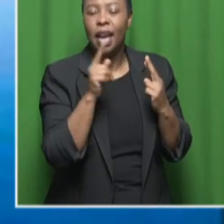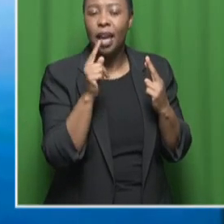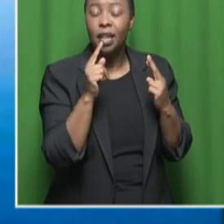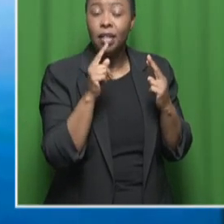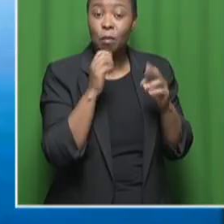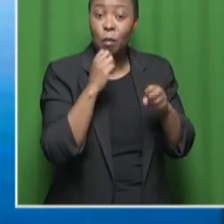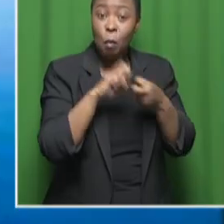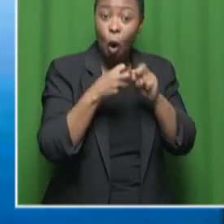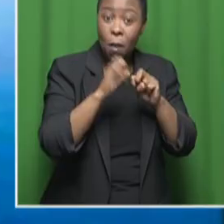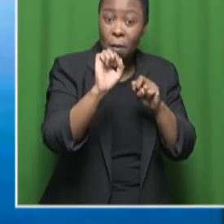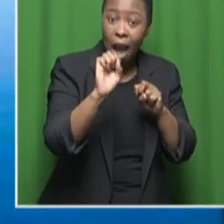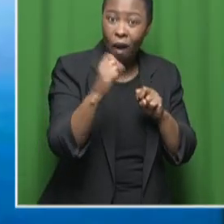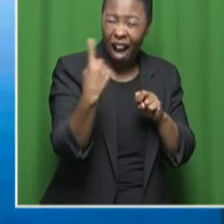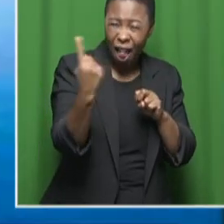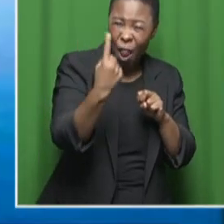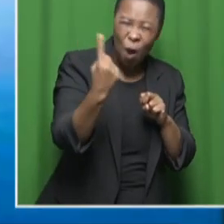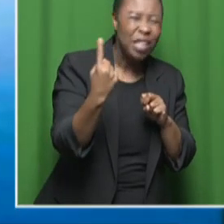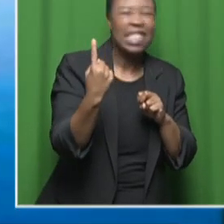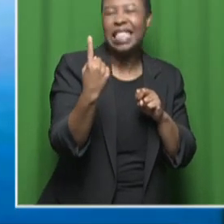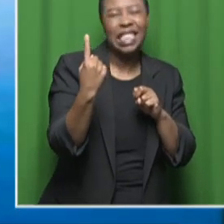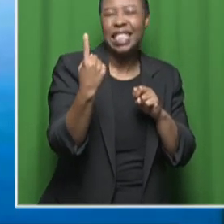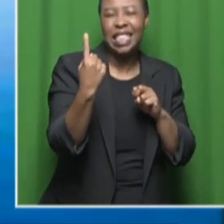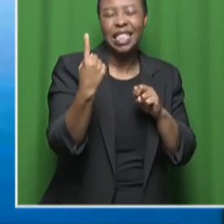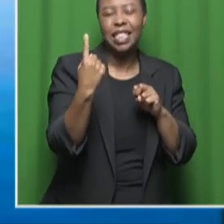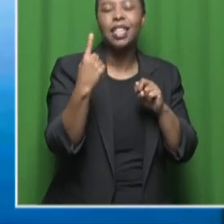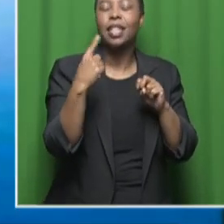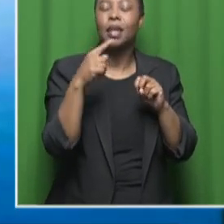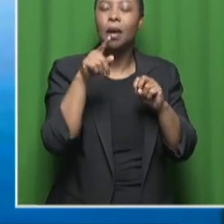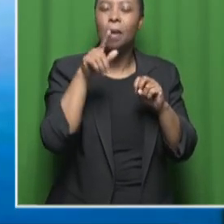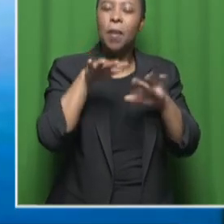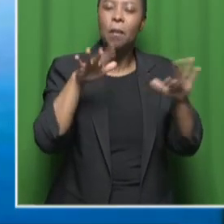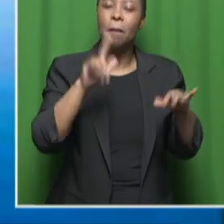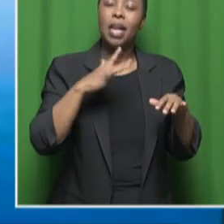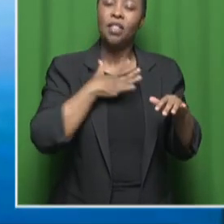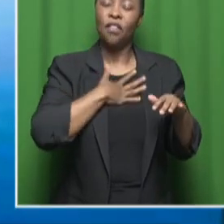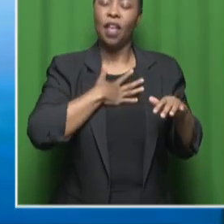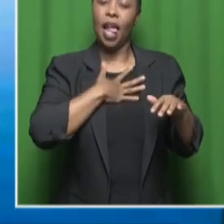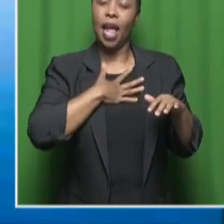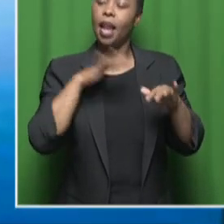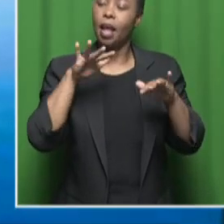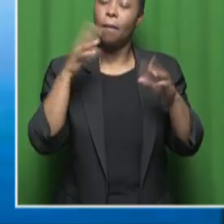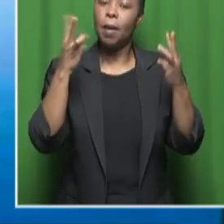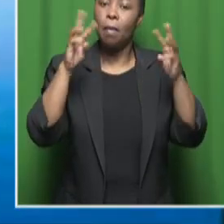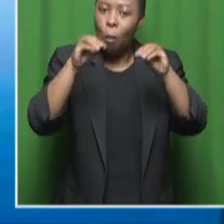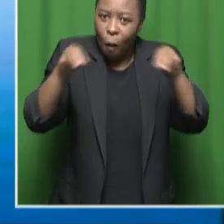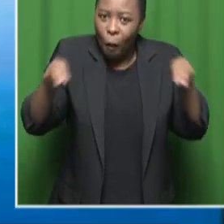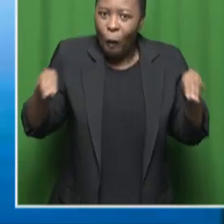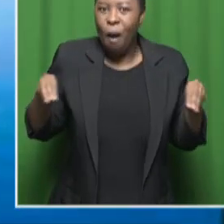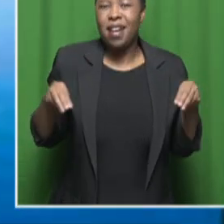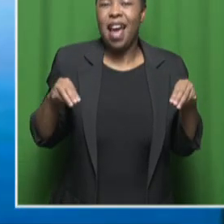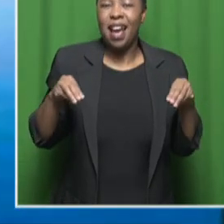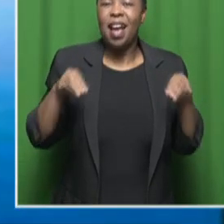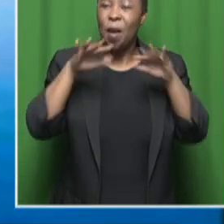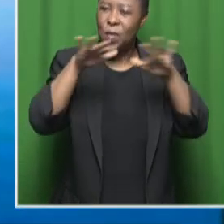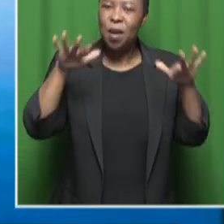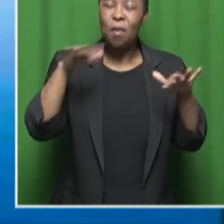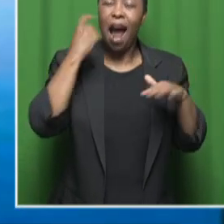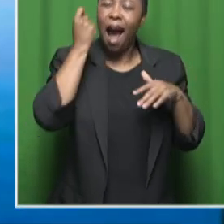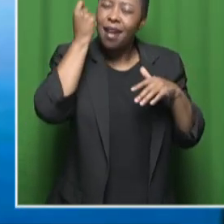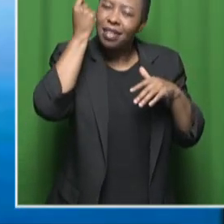so I think through my book, I also want people to feel seen, through their struggles and tragedy, to say, actually, there's someone who understands where I